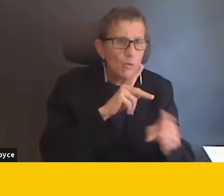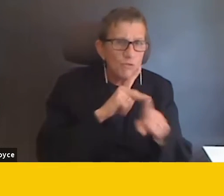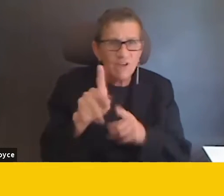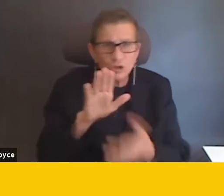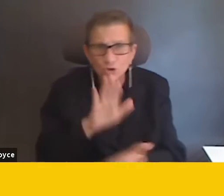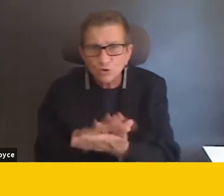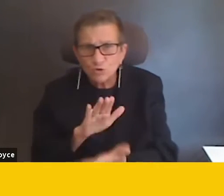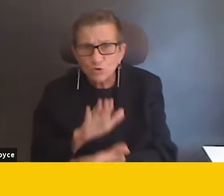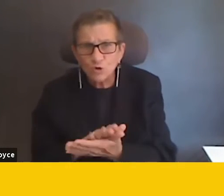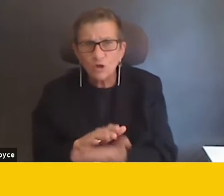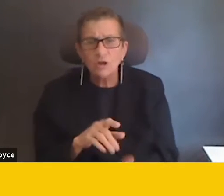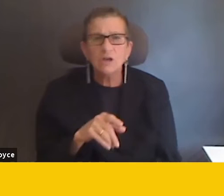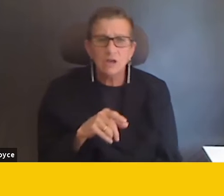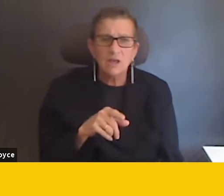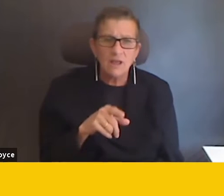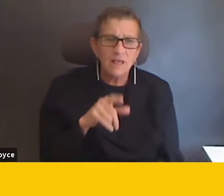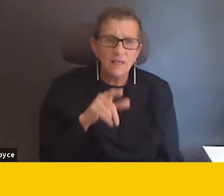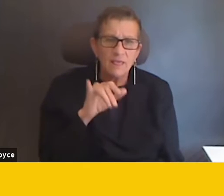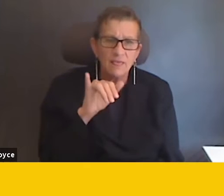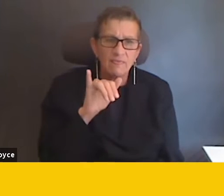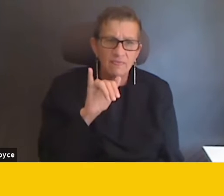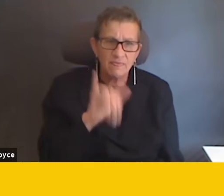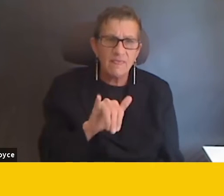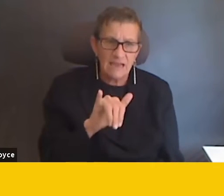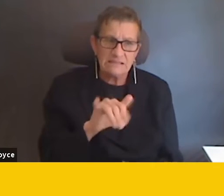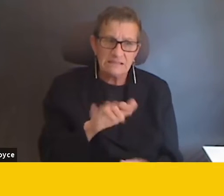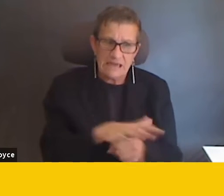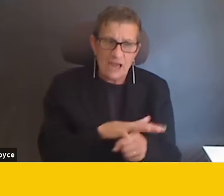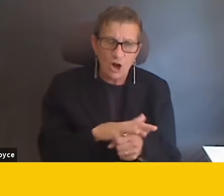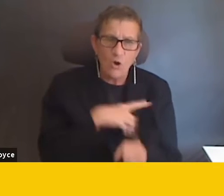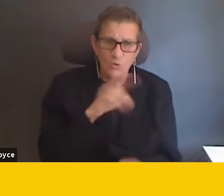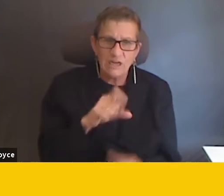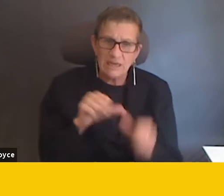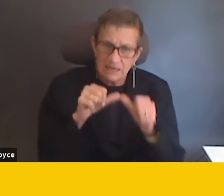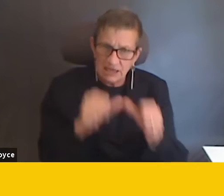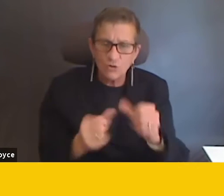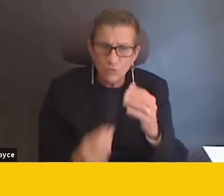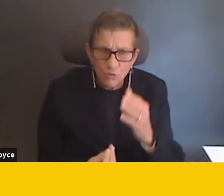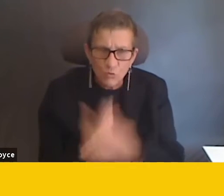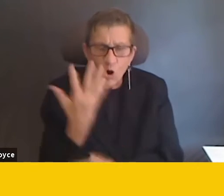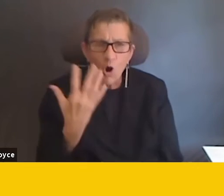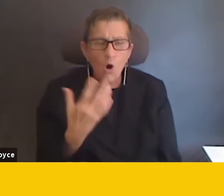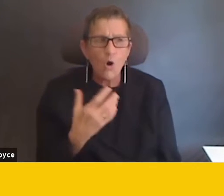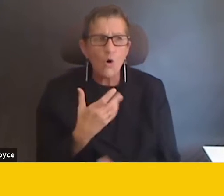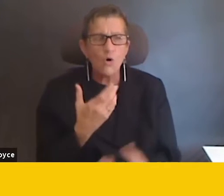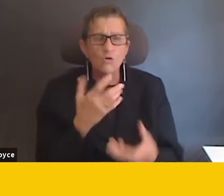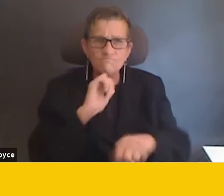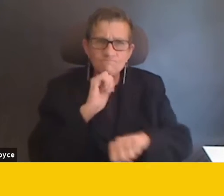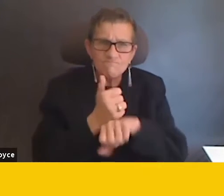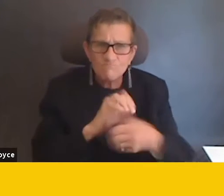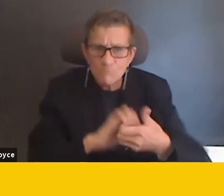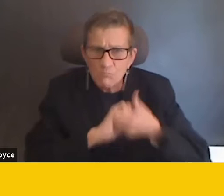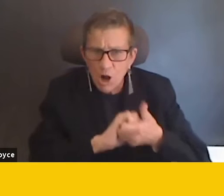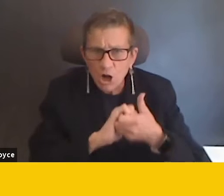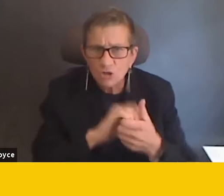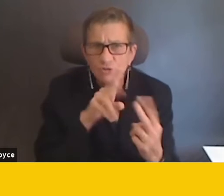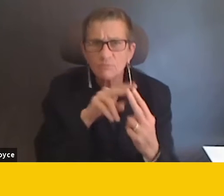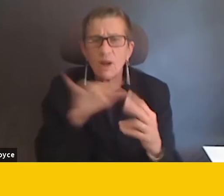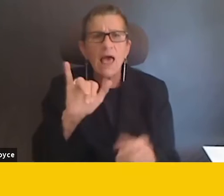think is definitely an area for continued growth. Forging partnerships with institutions like Gallaudet,